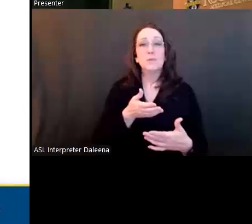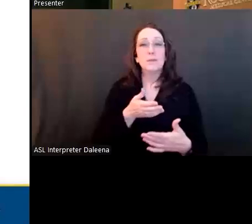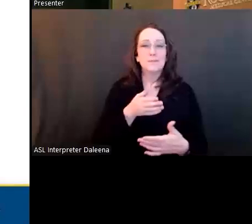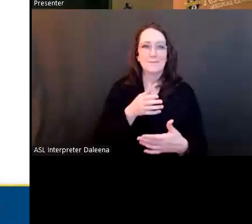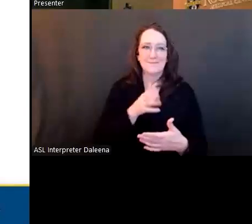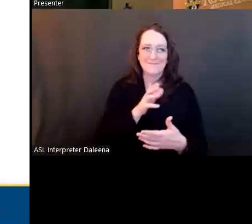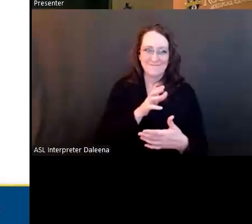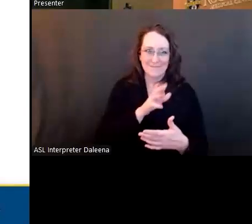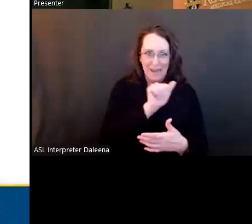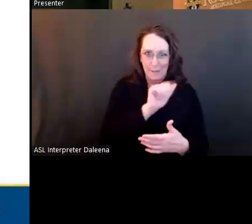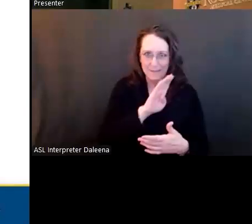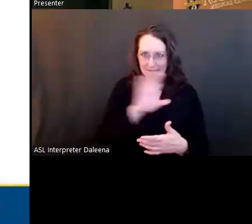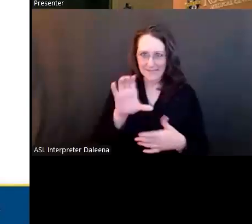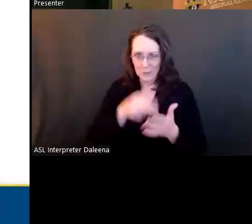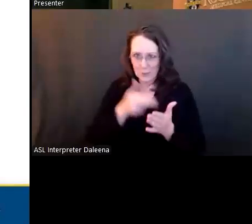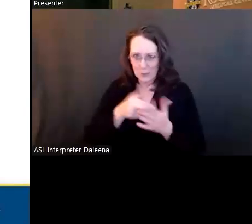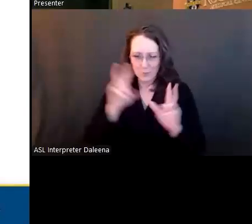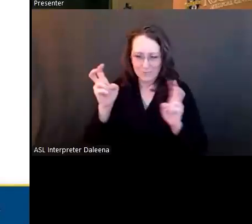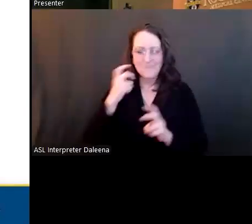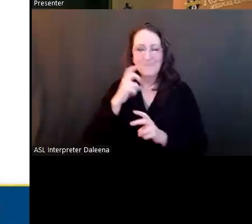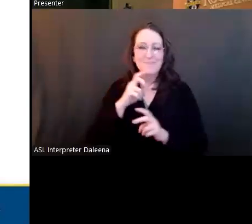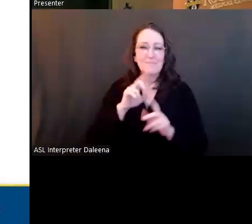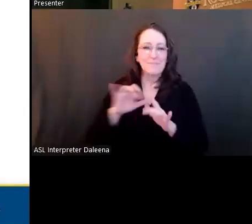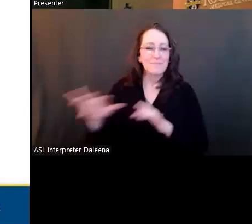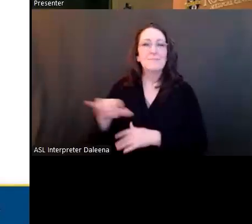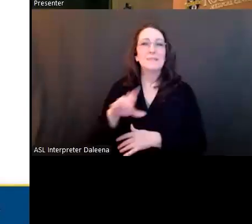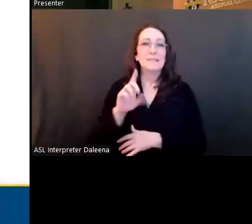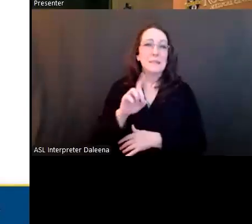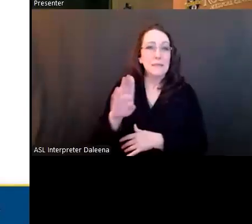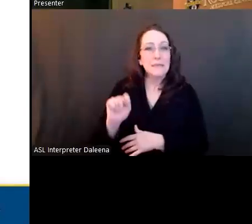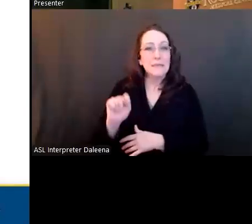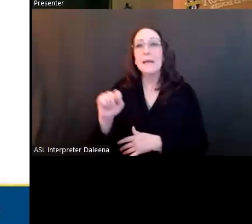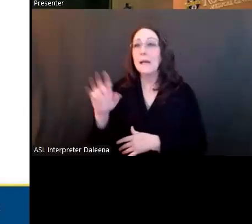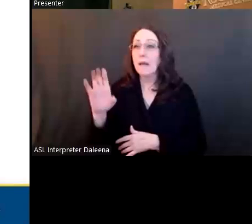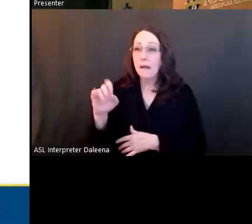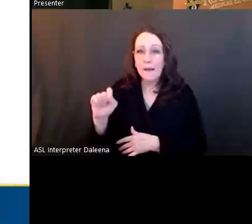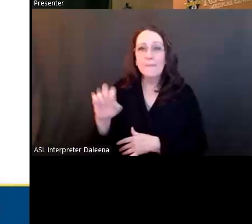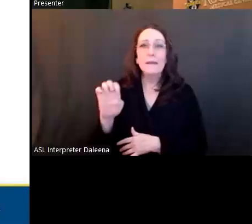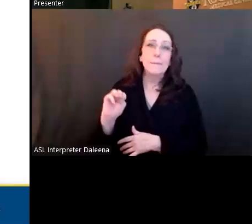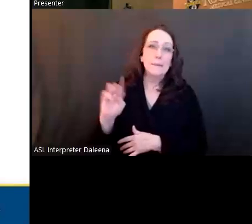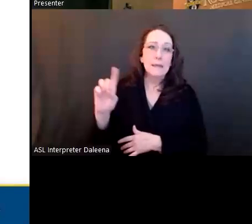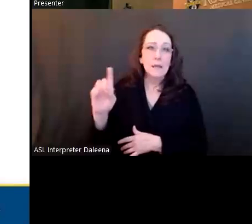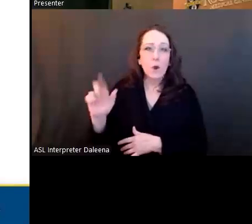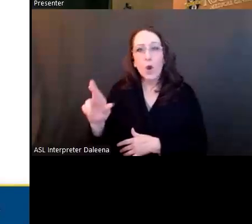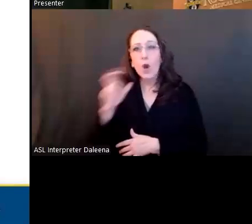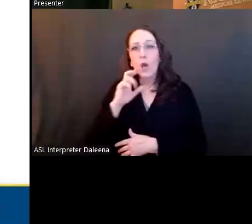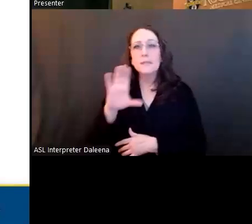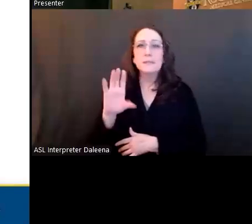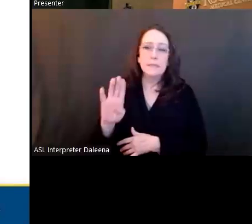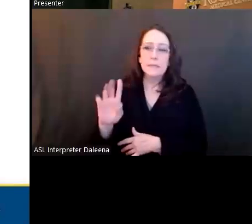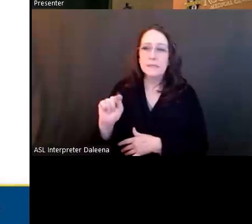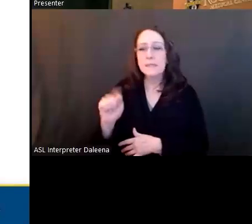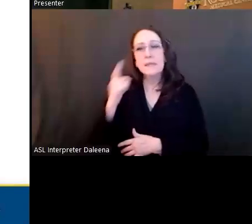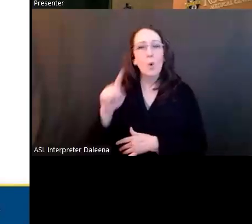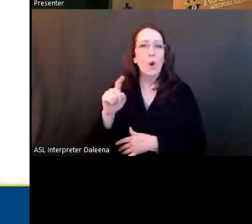of modalities here: DBT, cognitive processing therapy, EMDR, CBT for insomnia, prolonged